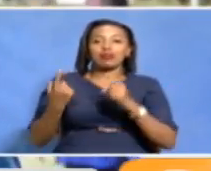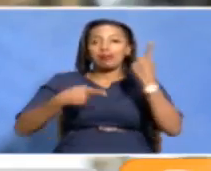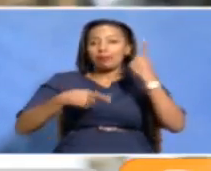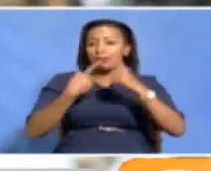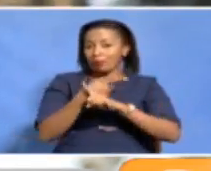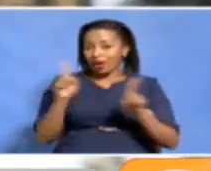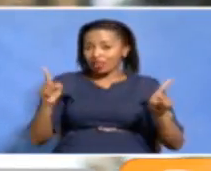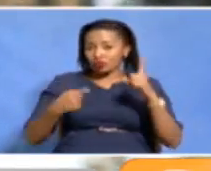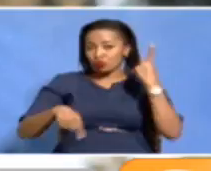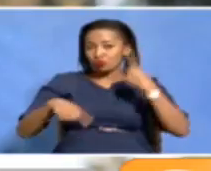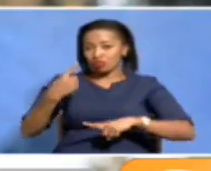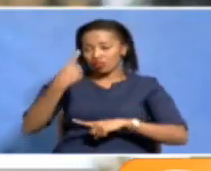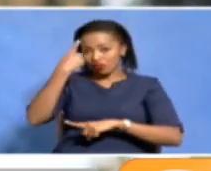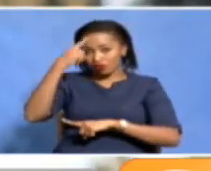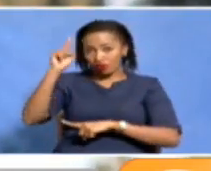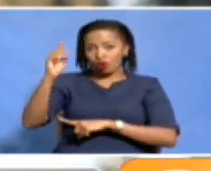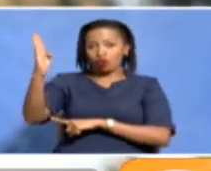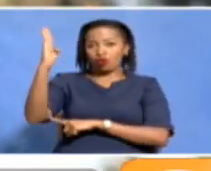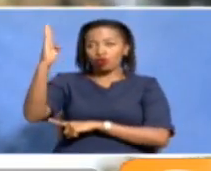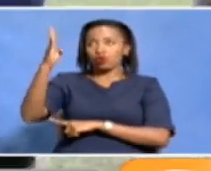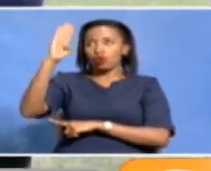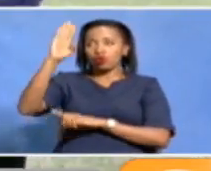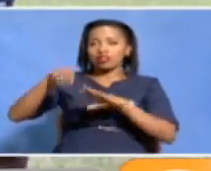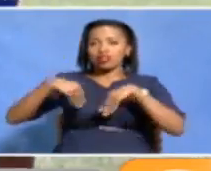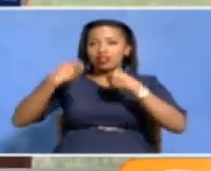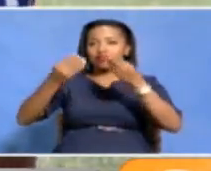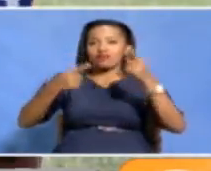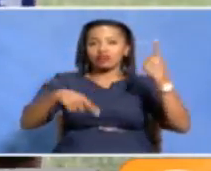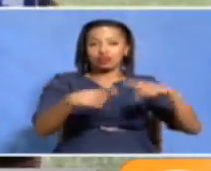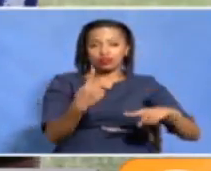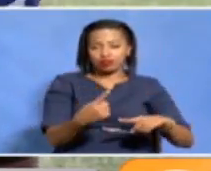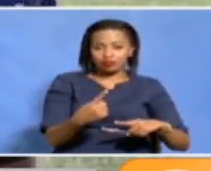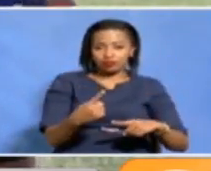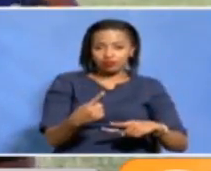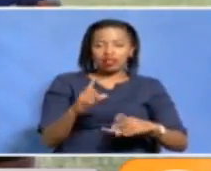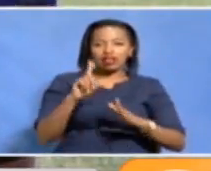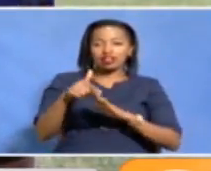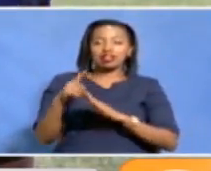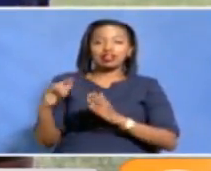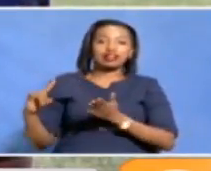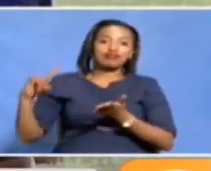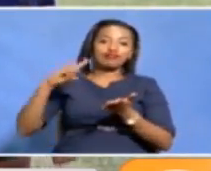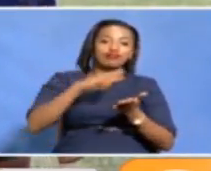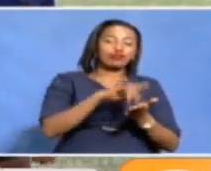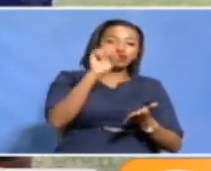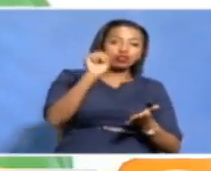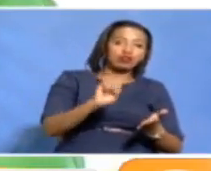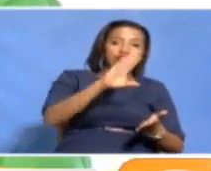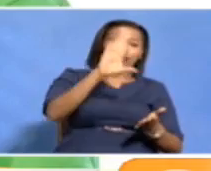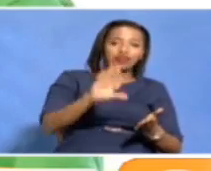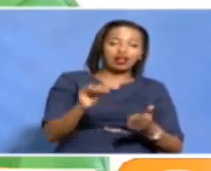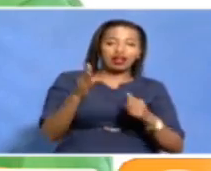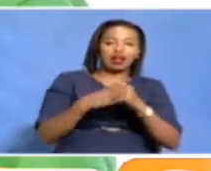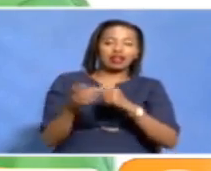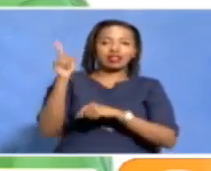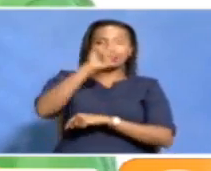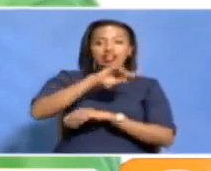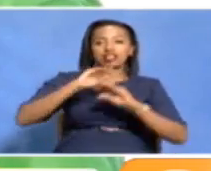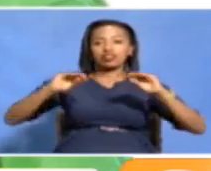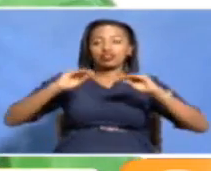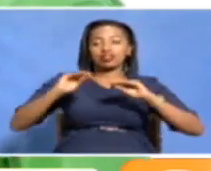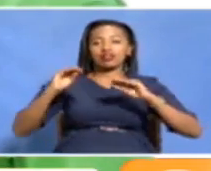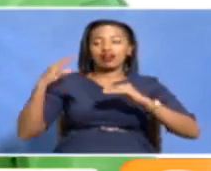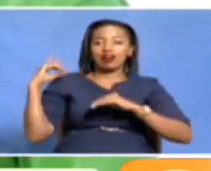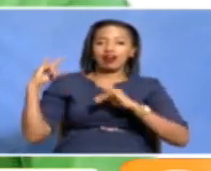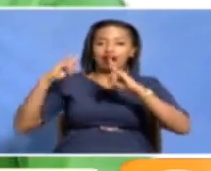victories. KCB finished last season unbeaten and travelled to South Africa for a 9-day training camp, which was a learning curve to the players